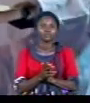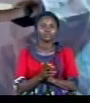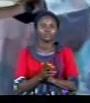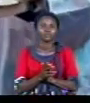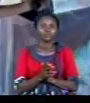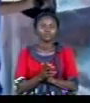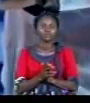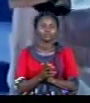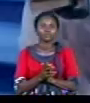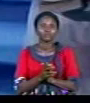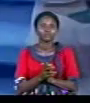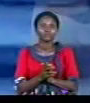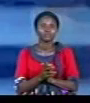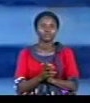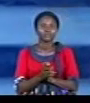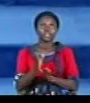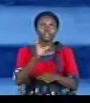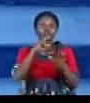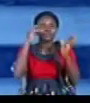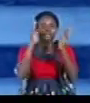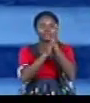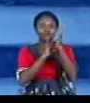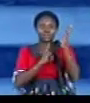Lord. Church, praise the Lord.